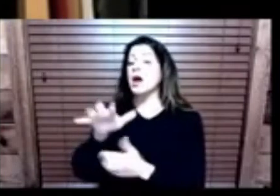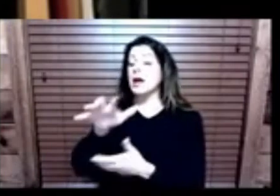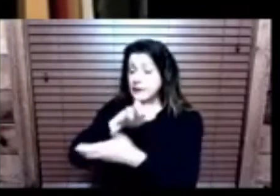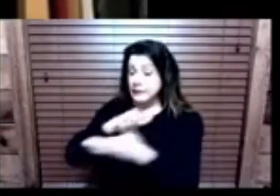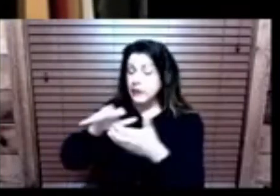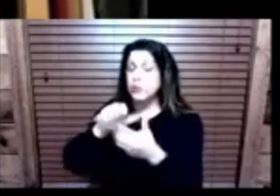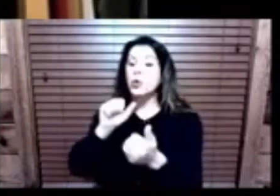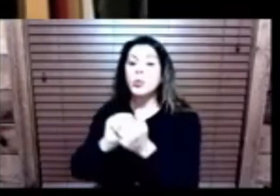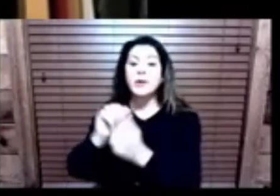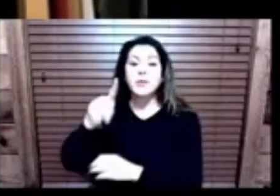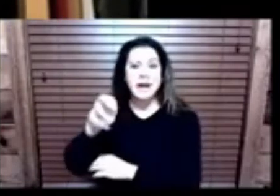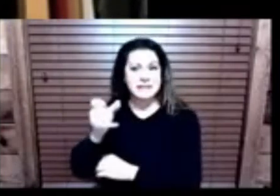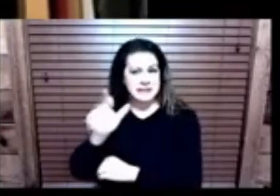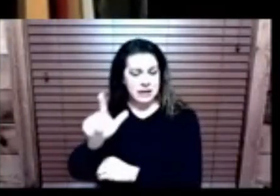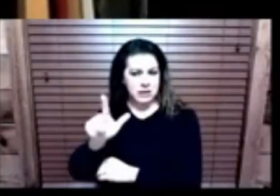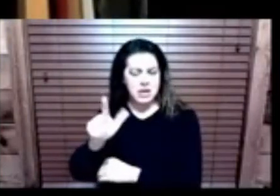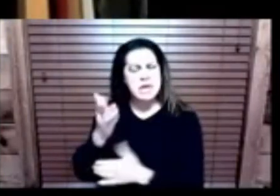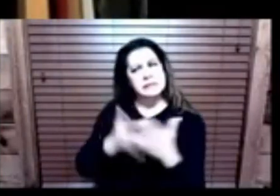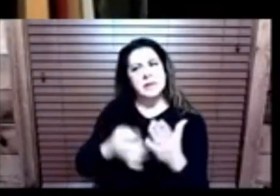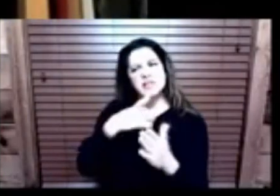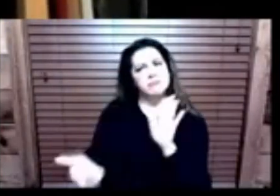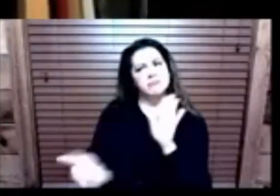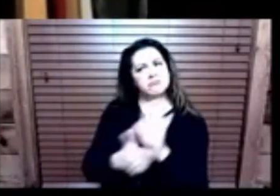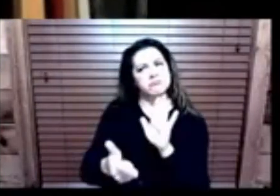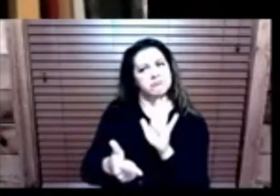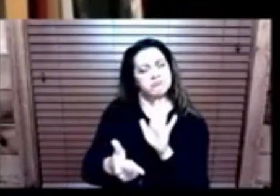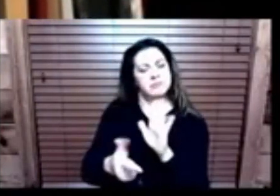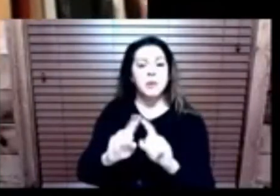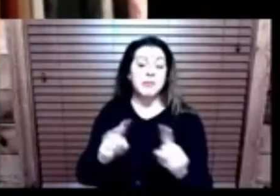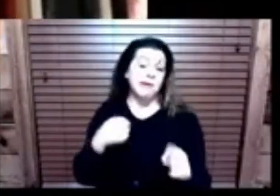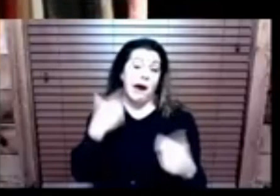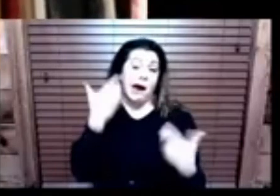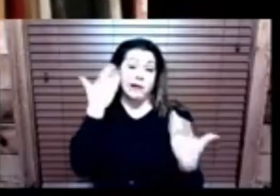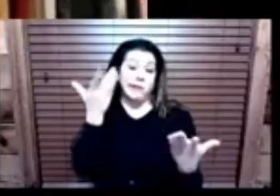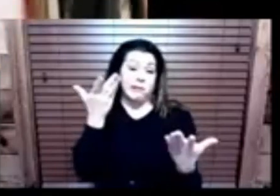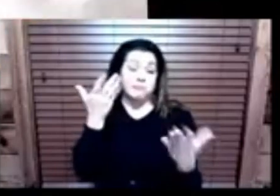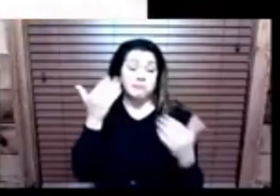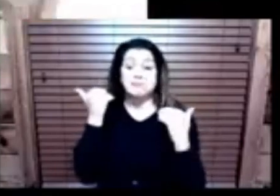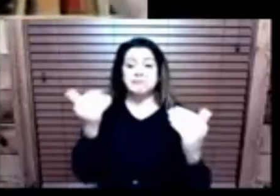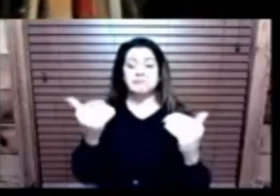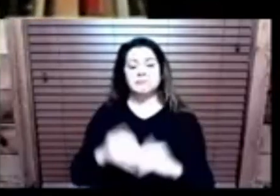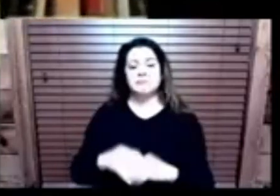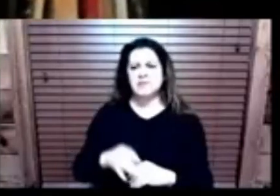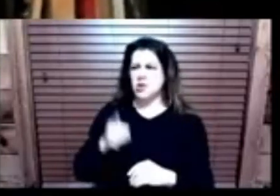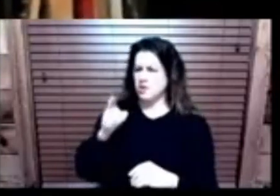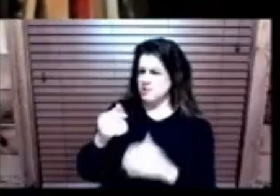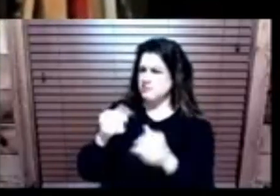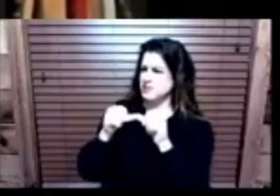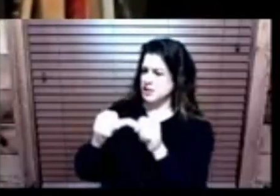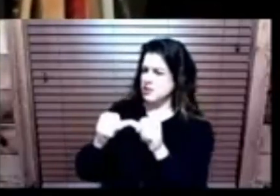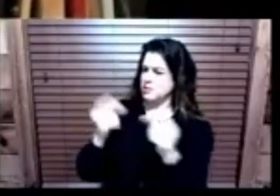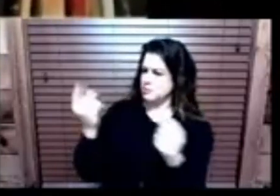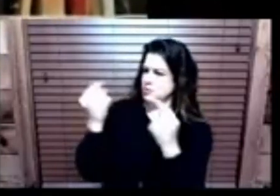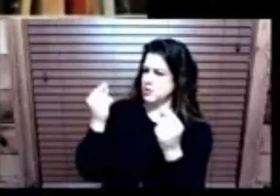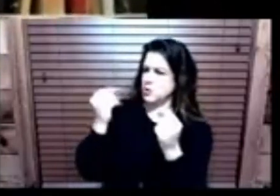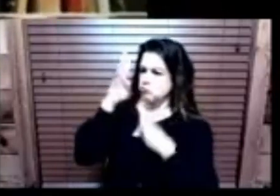Overton told me that's illegal, but I didn't know no better, so. So you can do things that might not happen